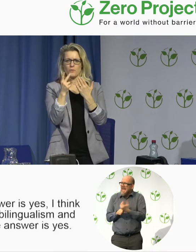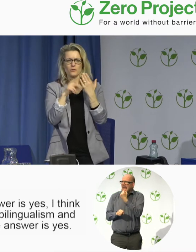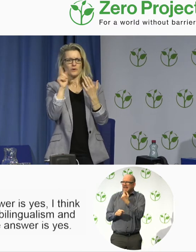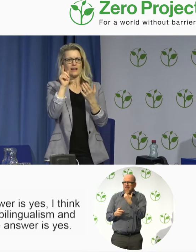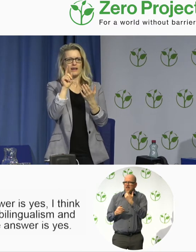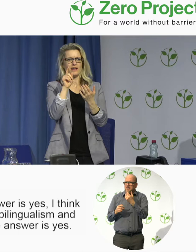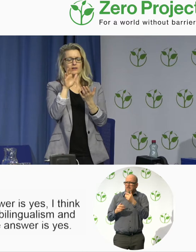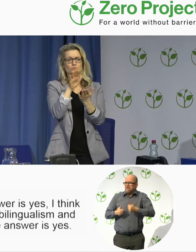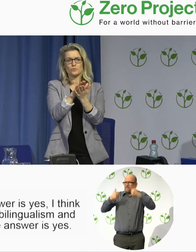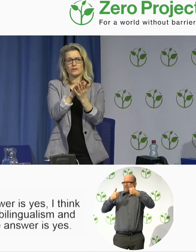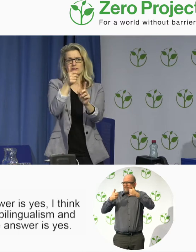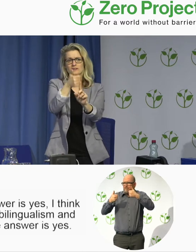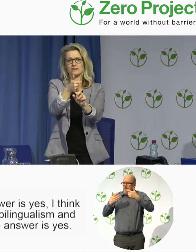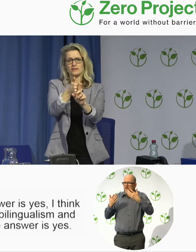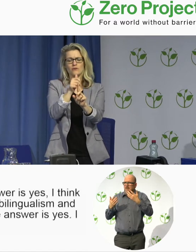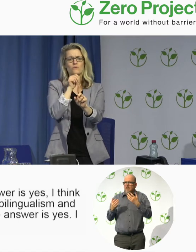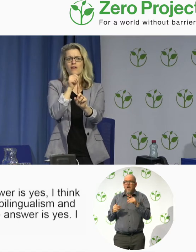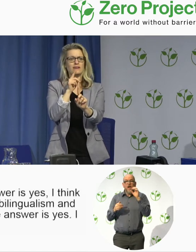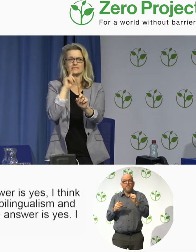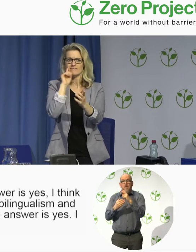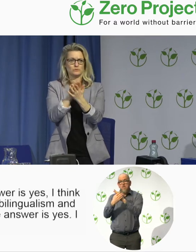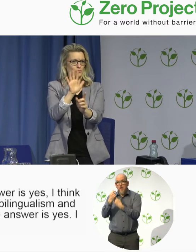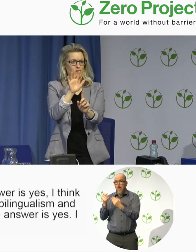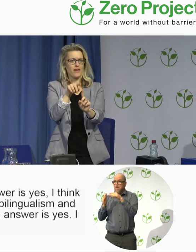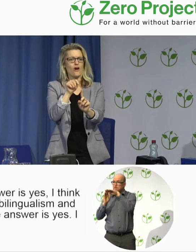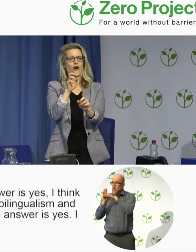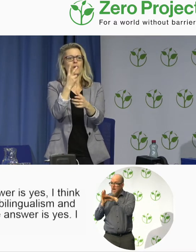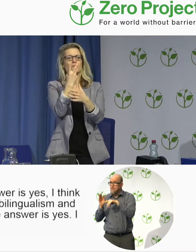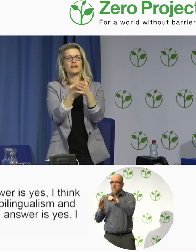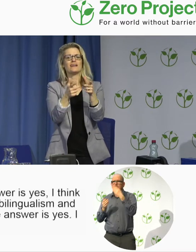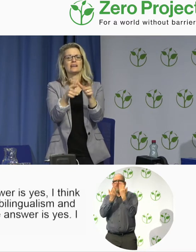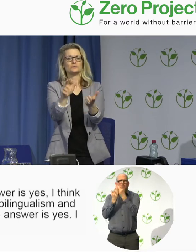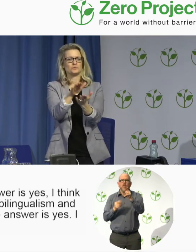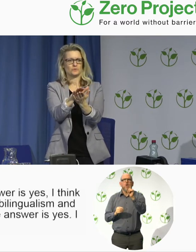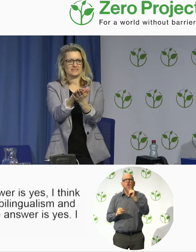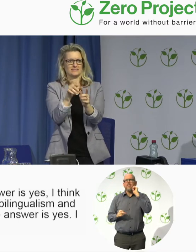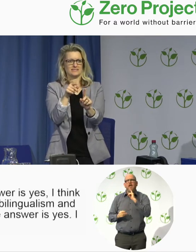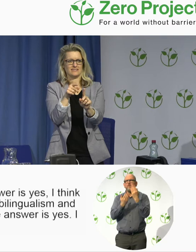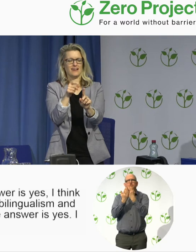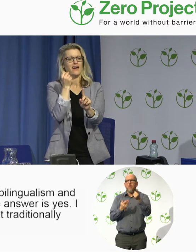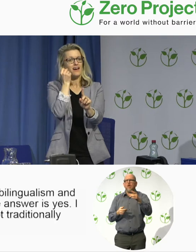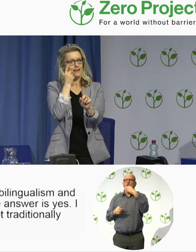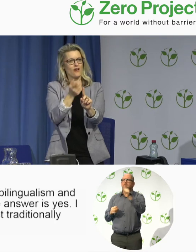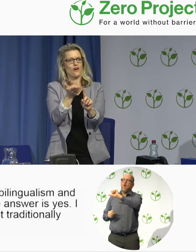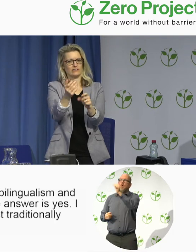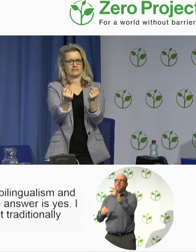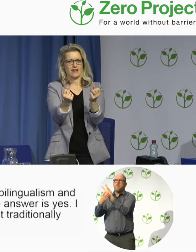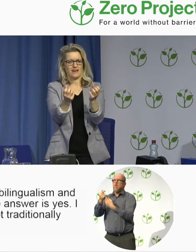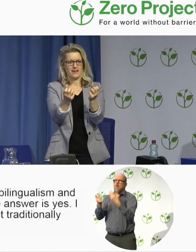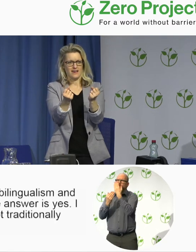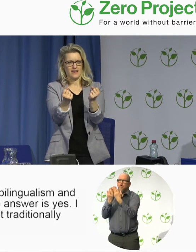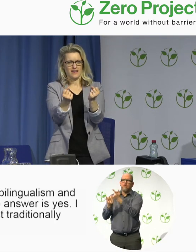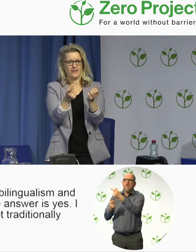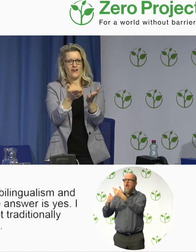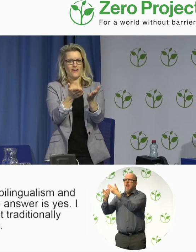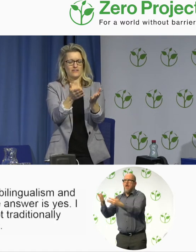answer again is yes. I do know of some pilot programs wherein schools that don't traditionally cater to deaf